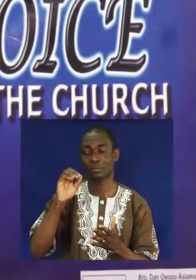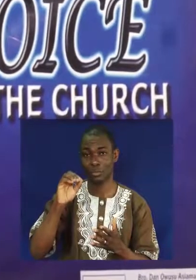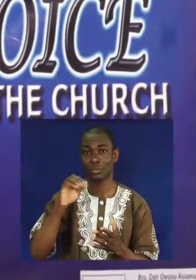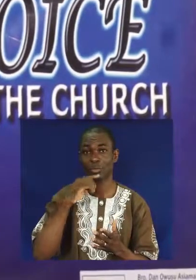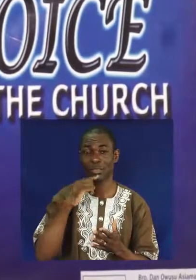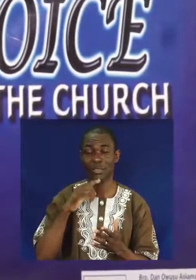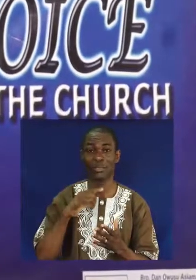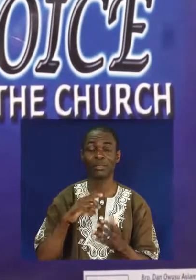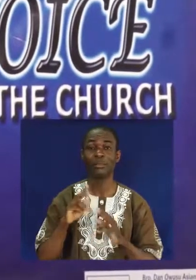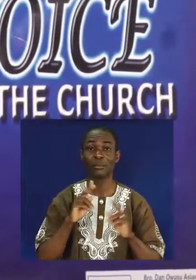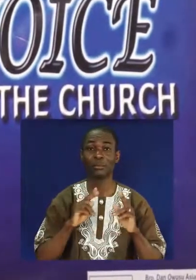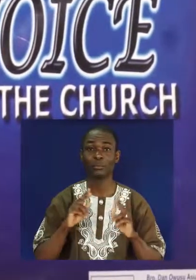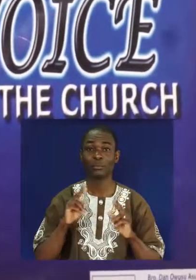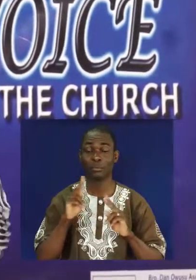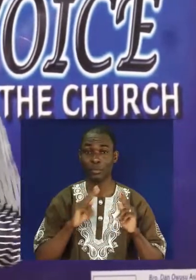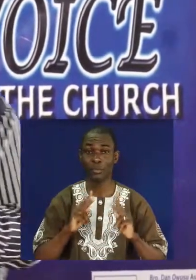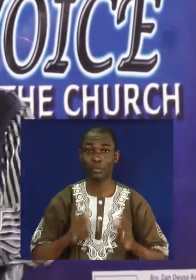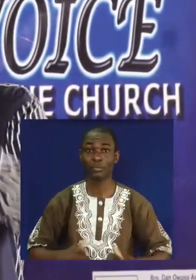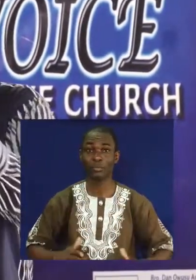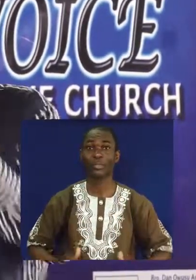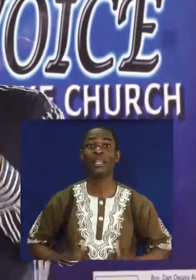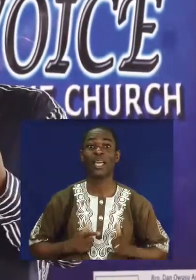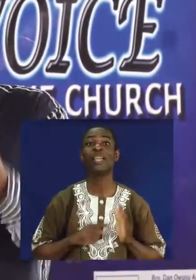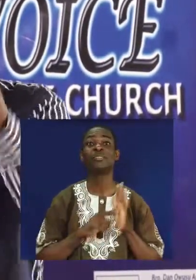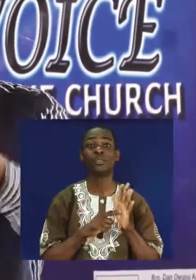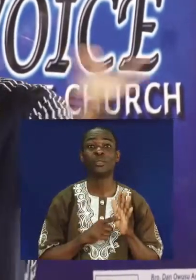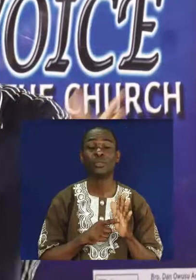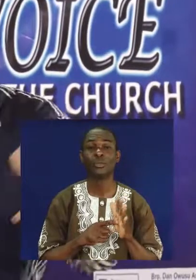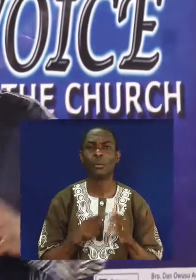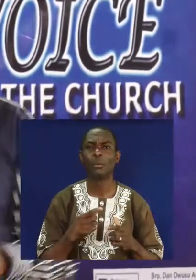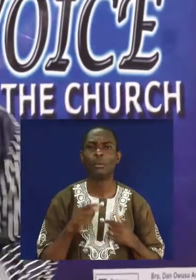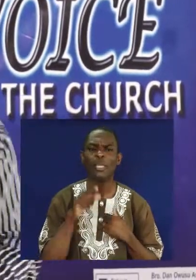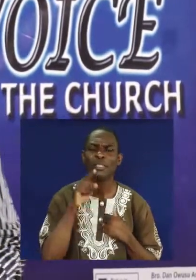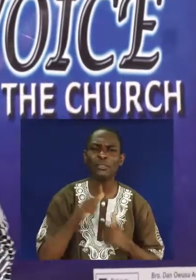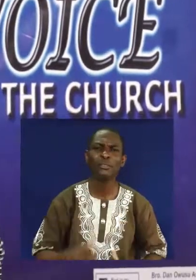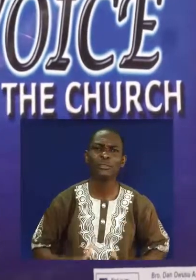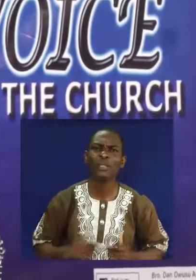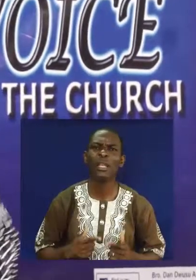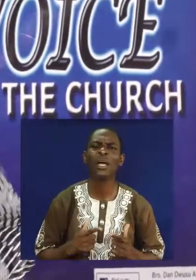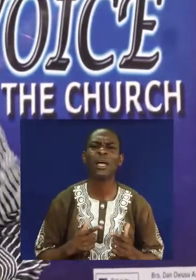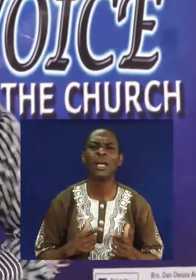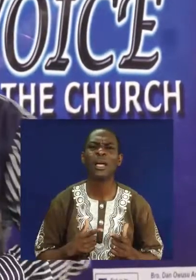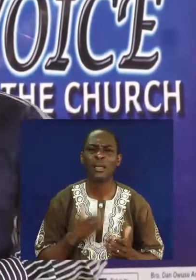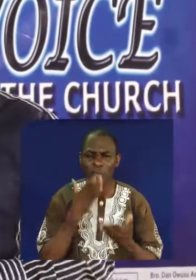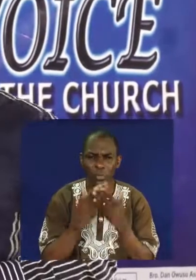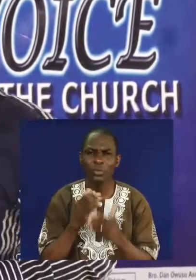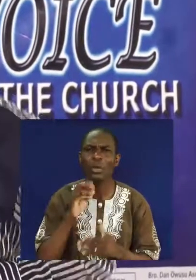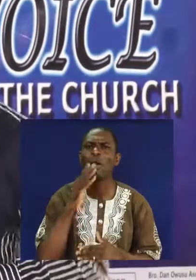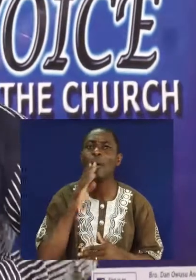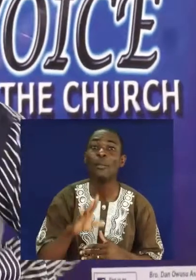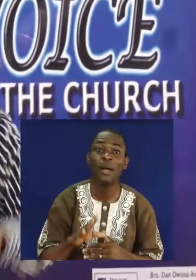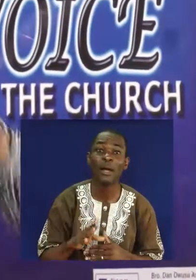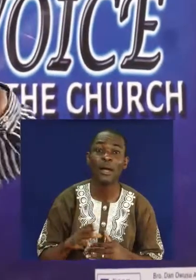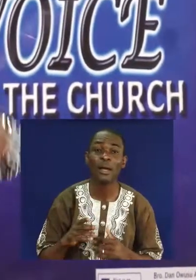adwuma wa wo ye private person a wa wo ye adwuma no se na wo ye adwuma no okwan biara ofa so obenye obi